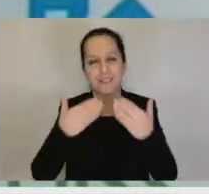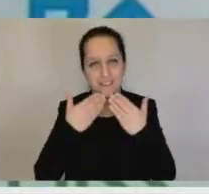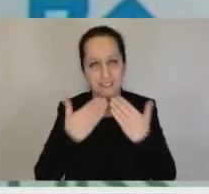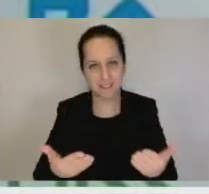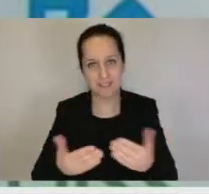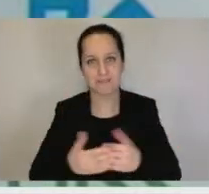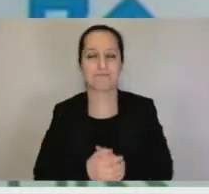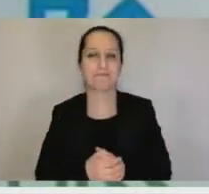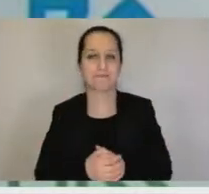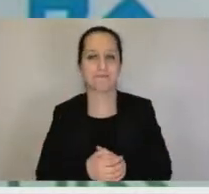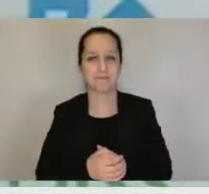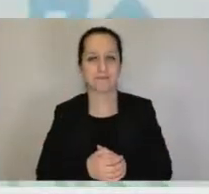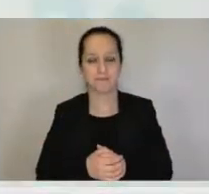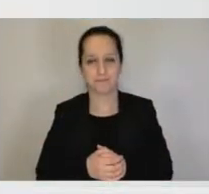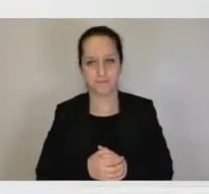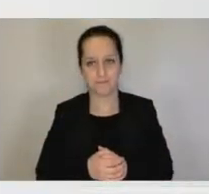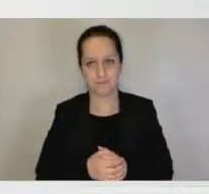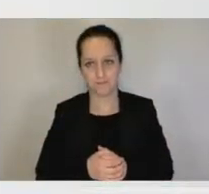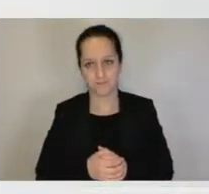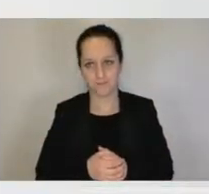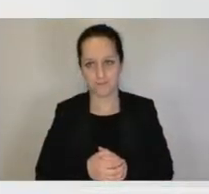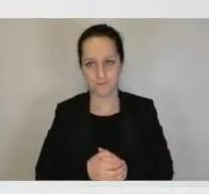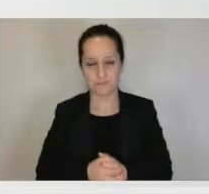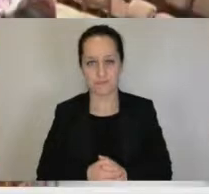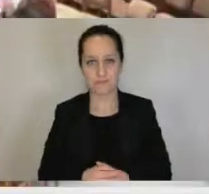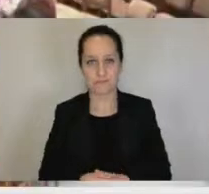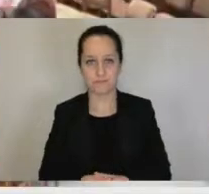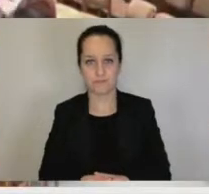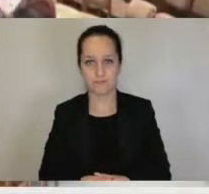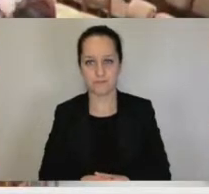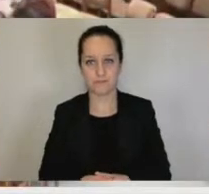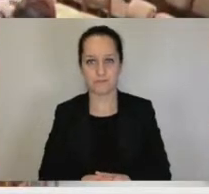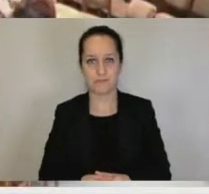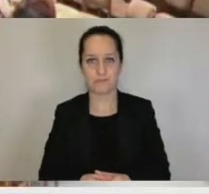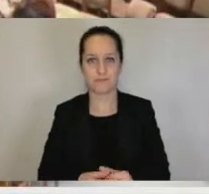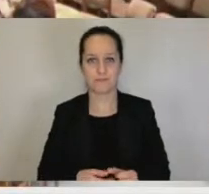as a result of this very important event. Thank you.